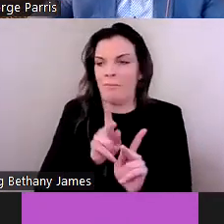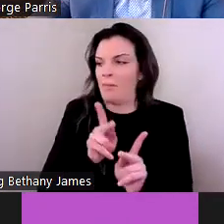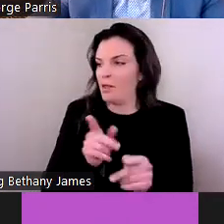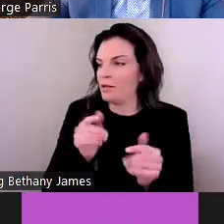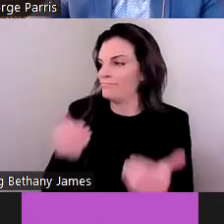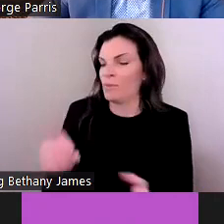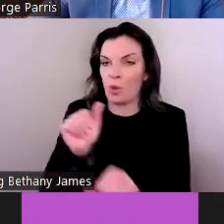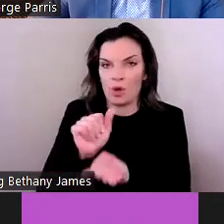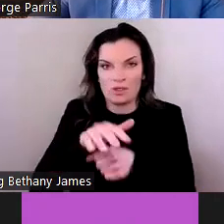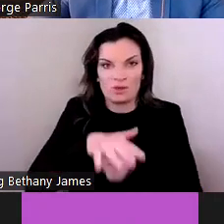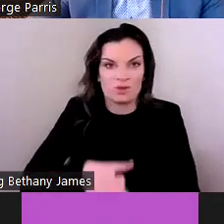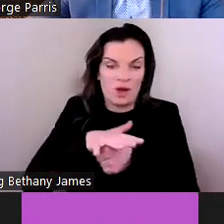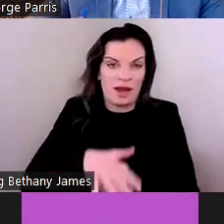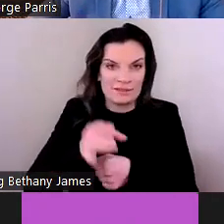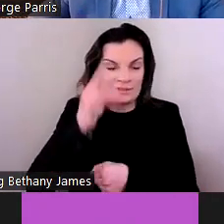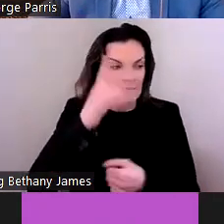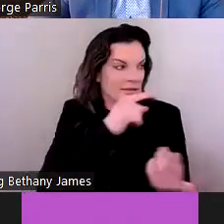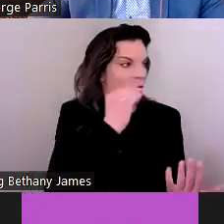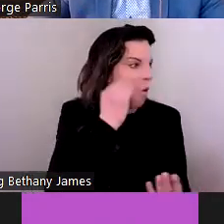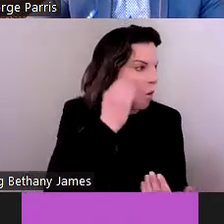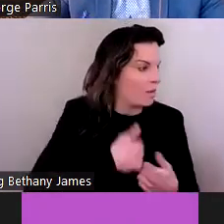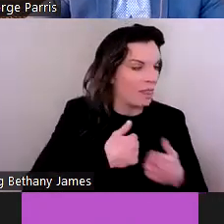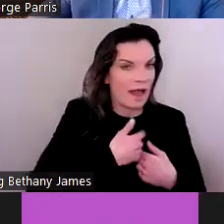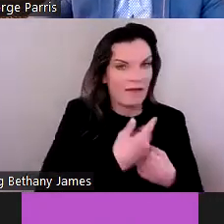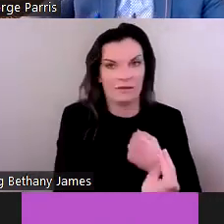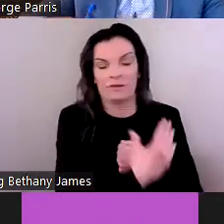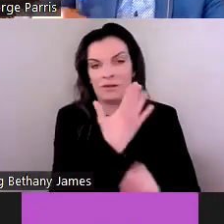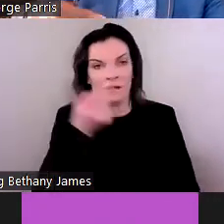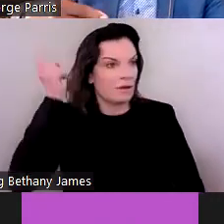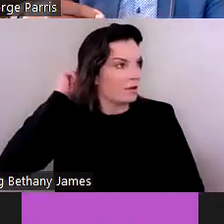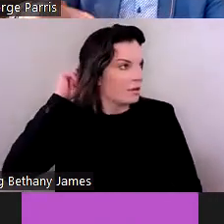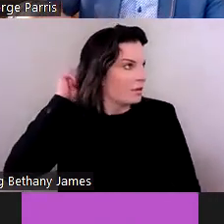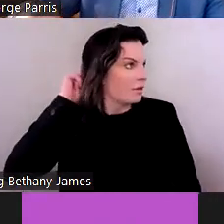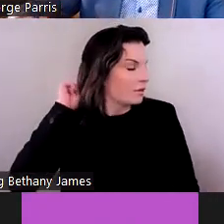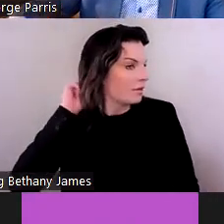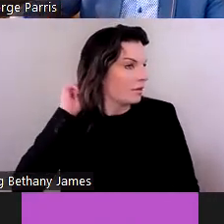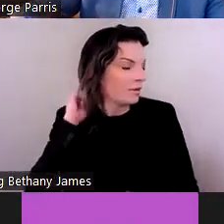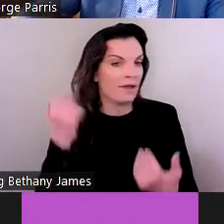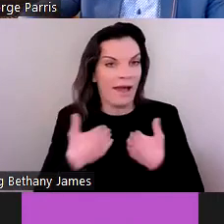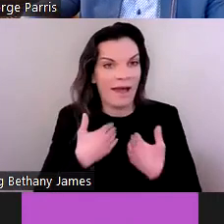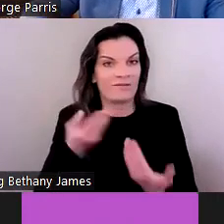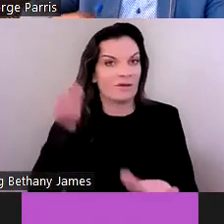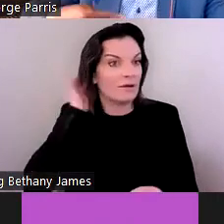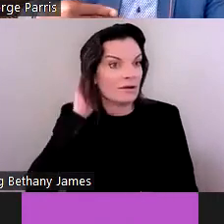not dealing with it effectively, and it becomes something that they tend to